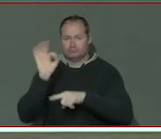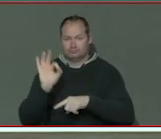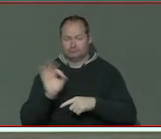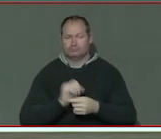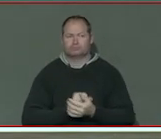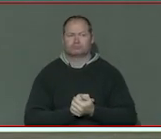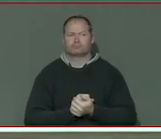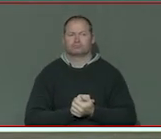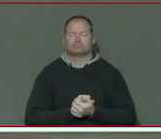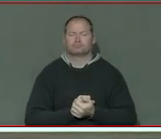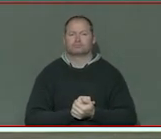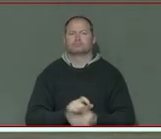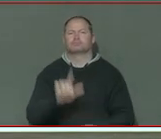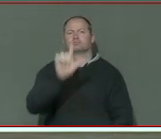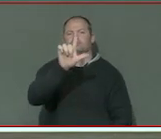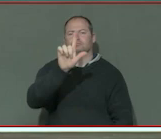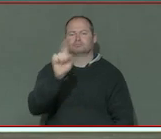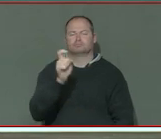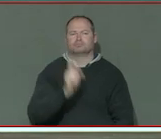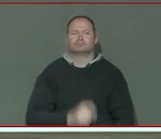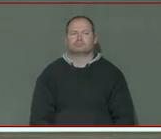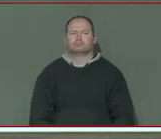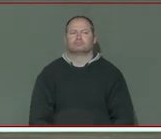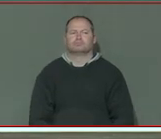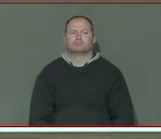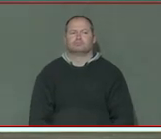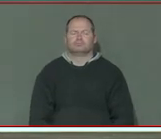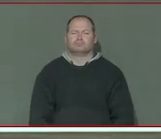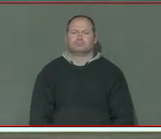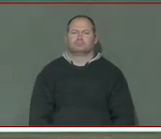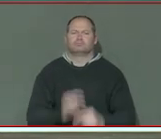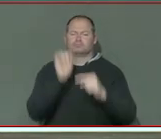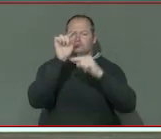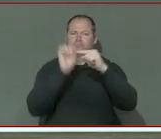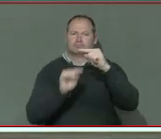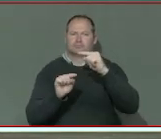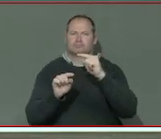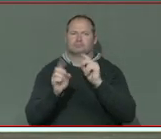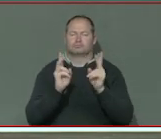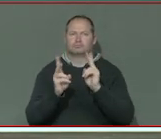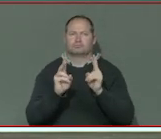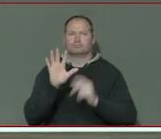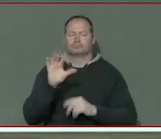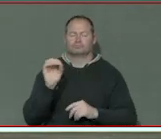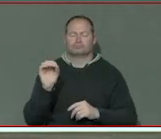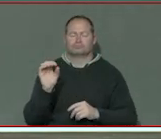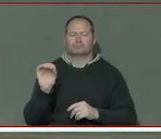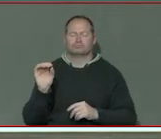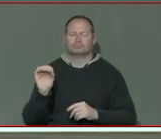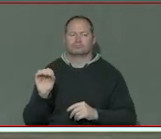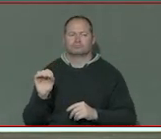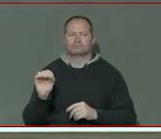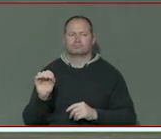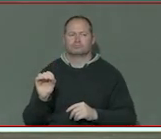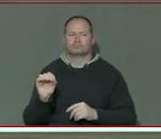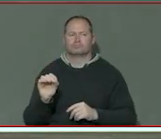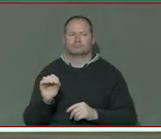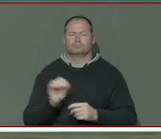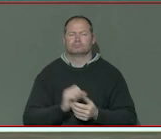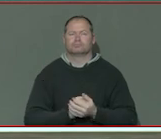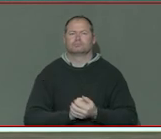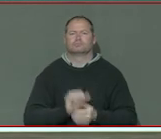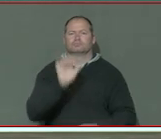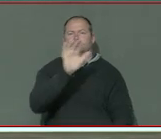So that's 7,000. So 7,000 divided by 12,550 times 100, 55.8%.